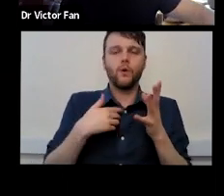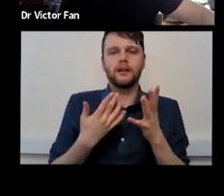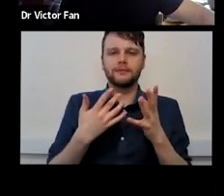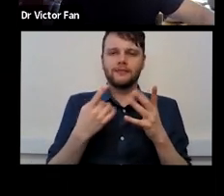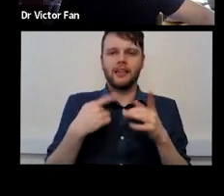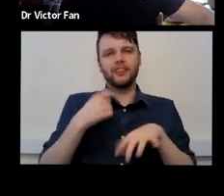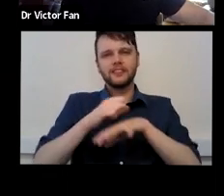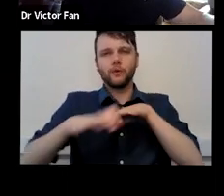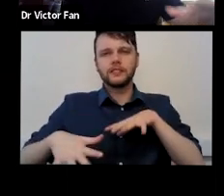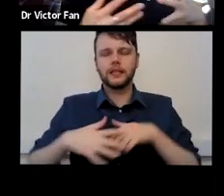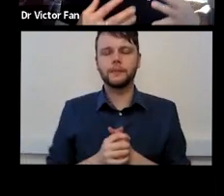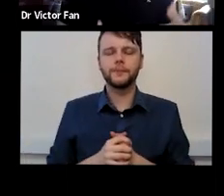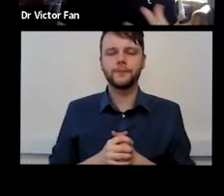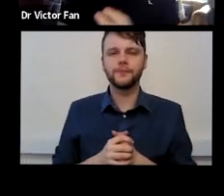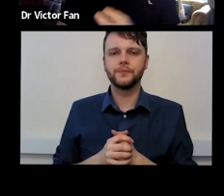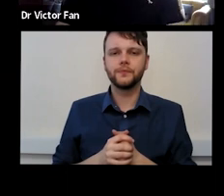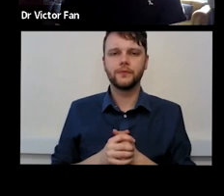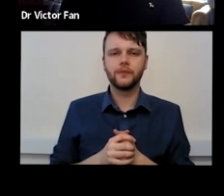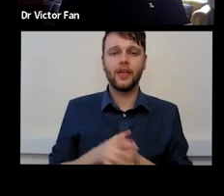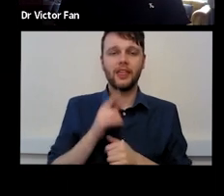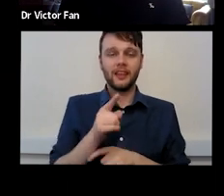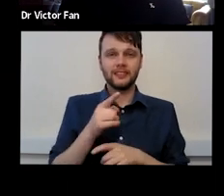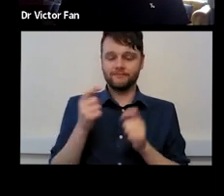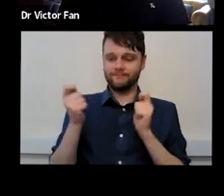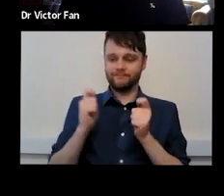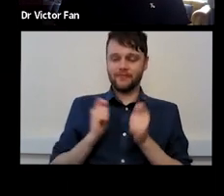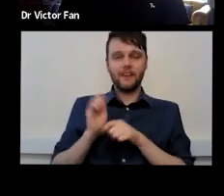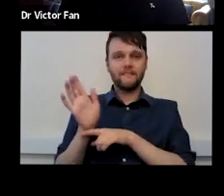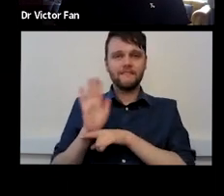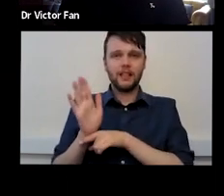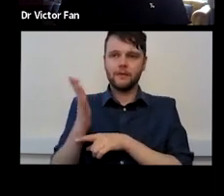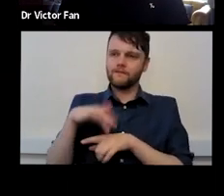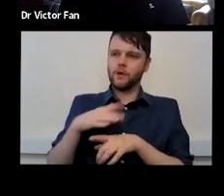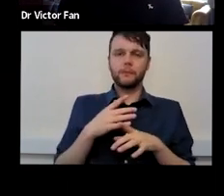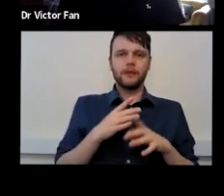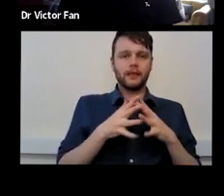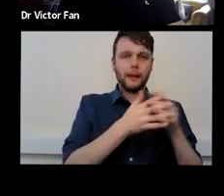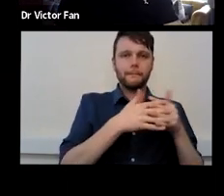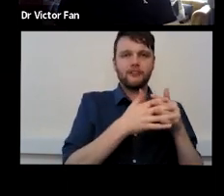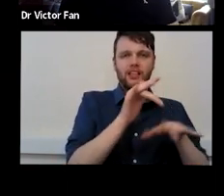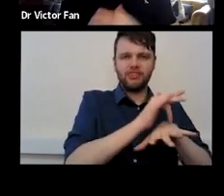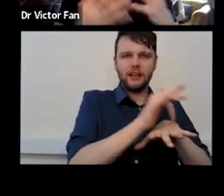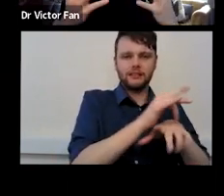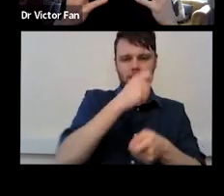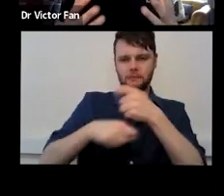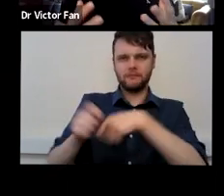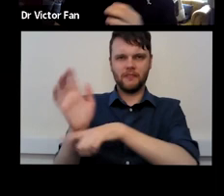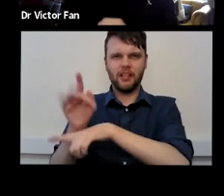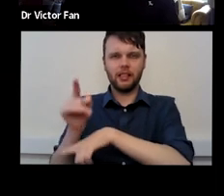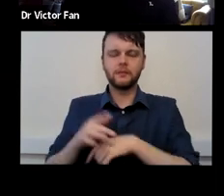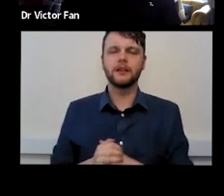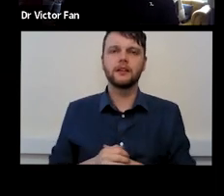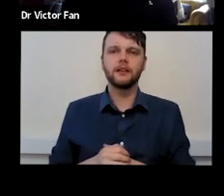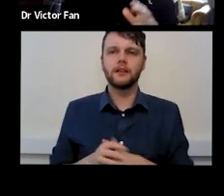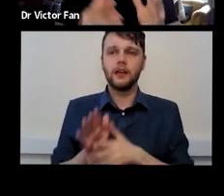and it was an adaptation of an American popular theater piece. And it was really a